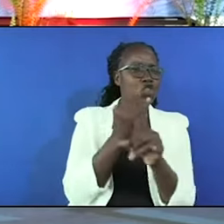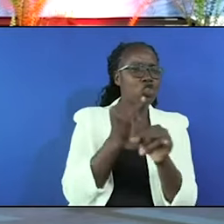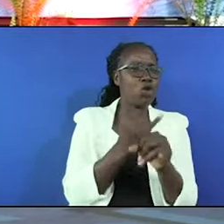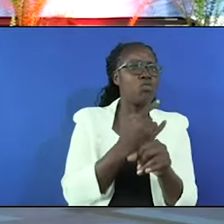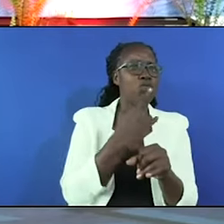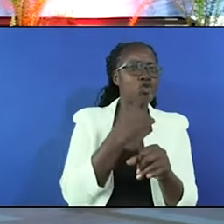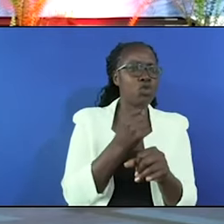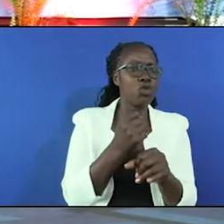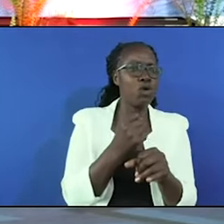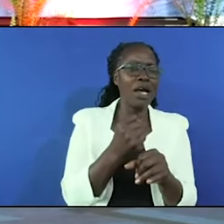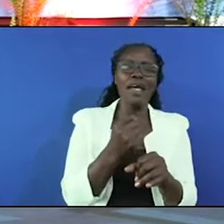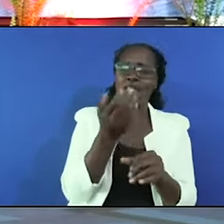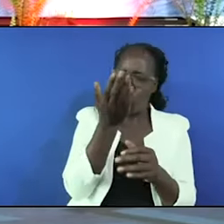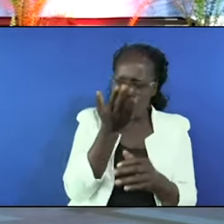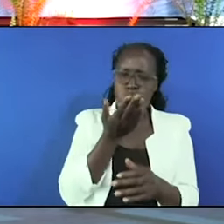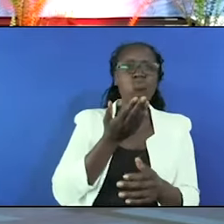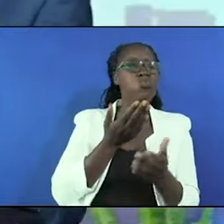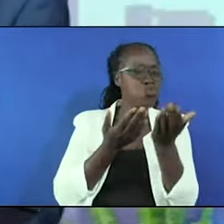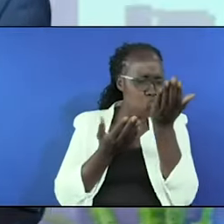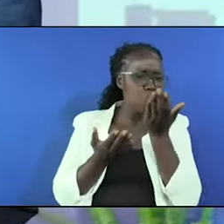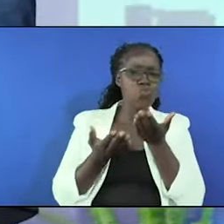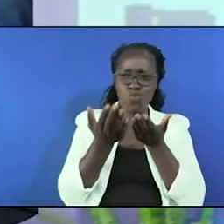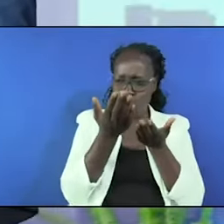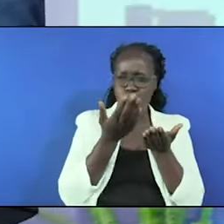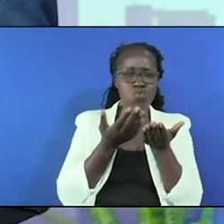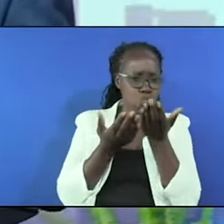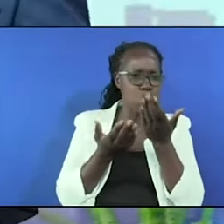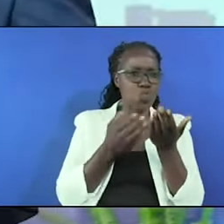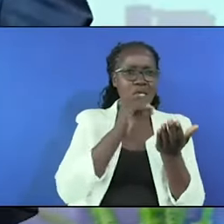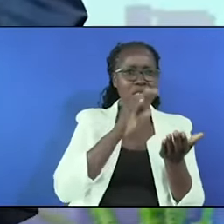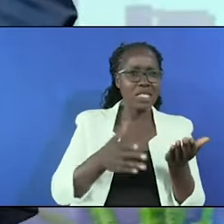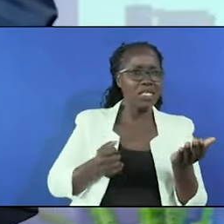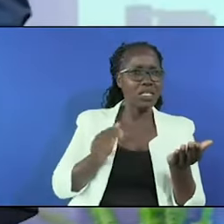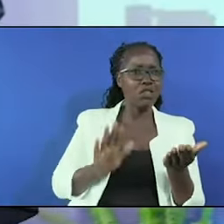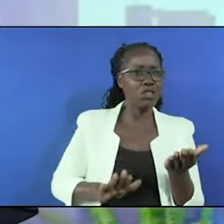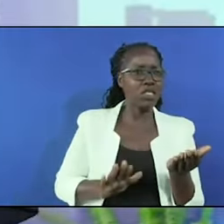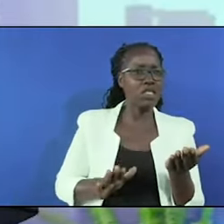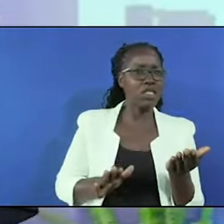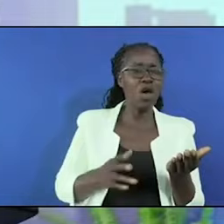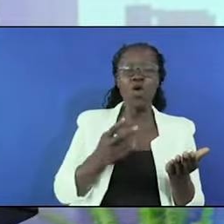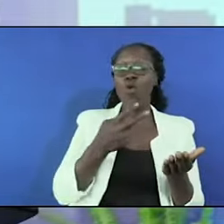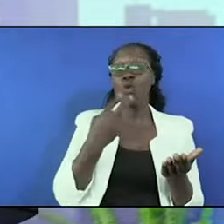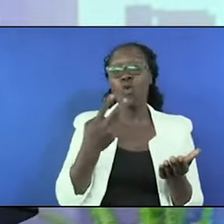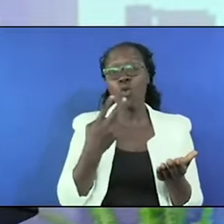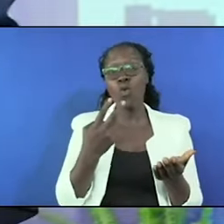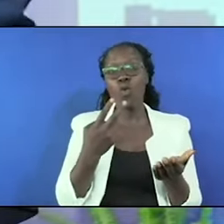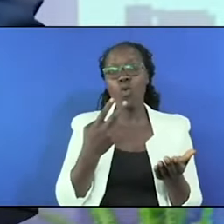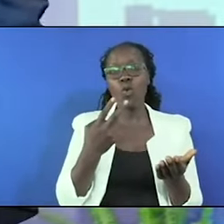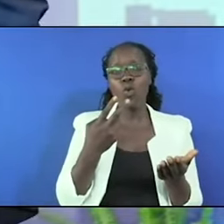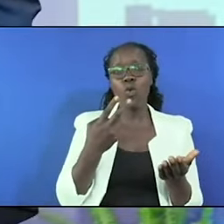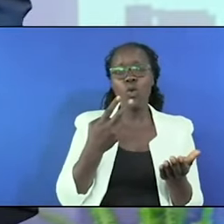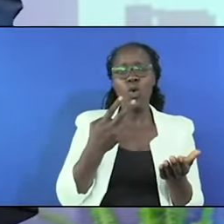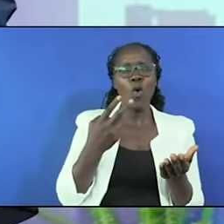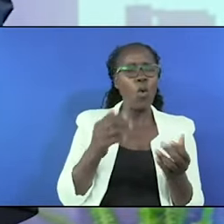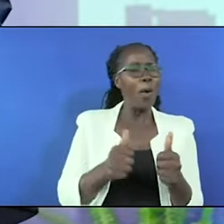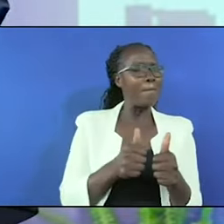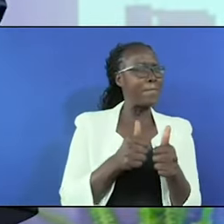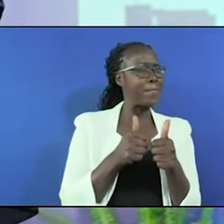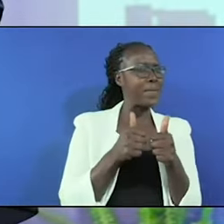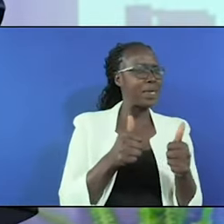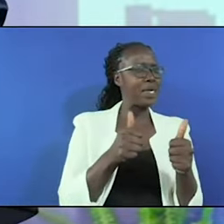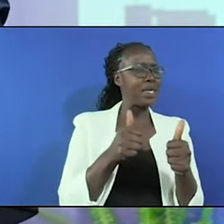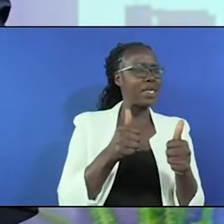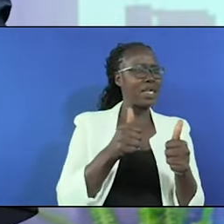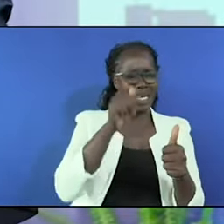Therefore, they are the ones who bewitch. They are the ones who bewitch our sons and daughters who have done so well and have gone to